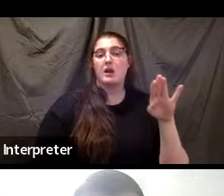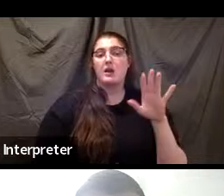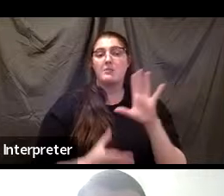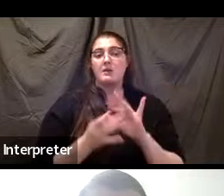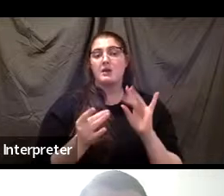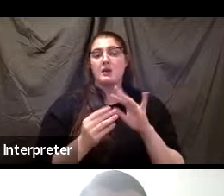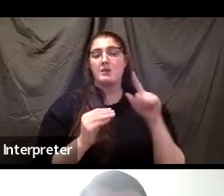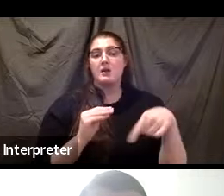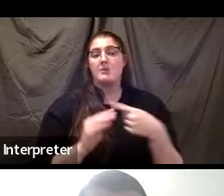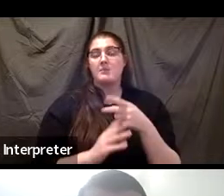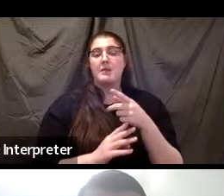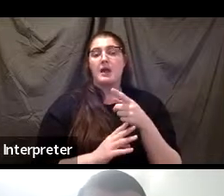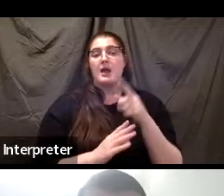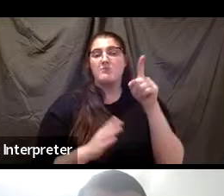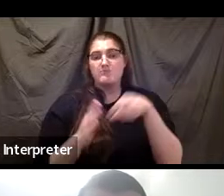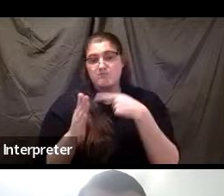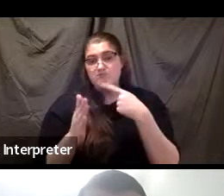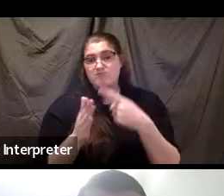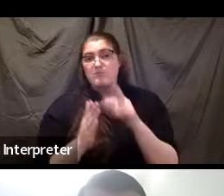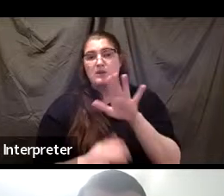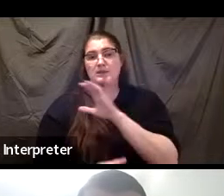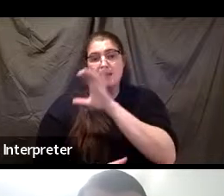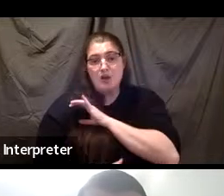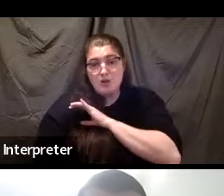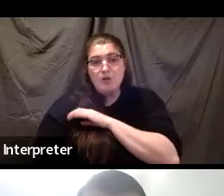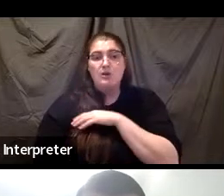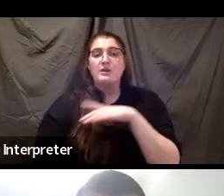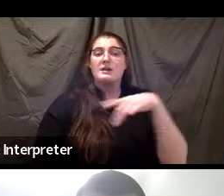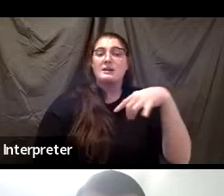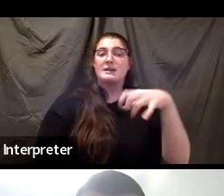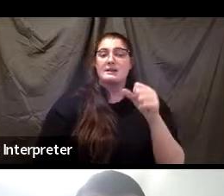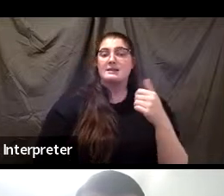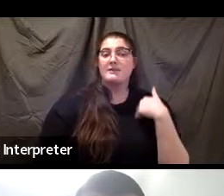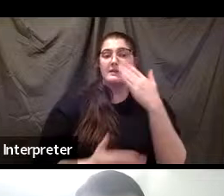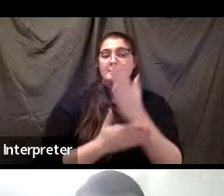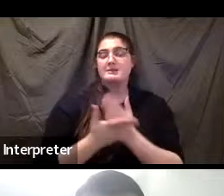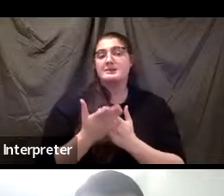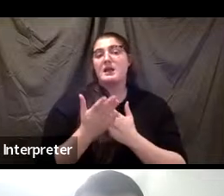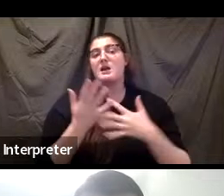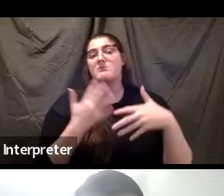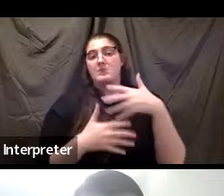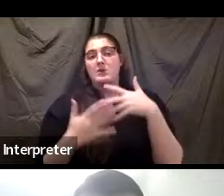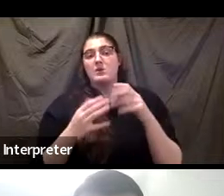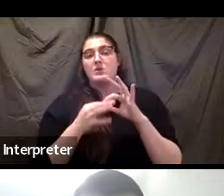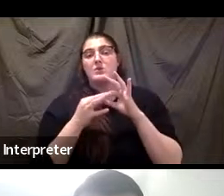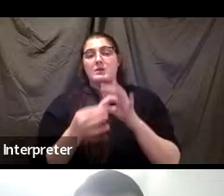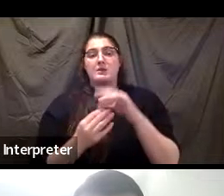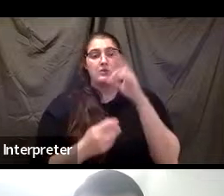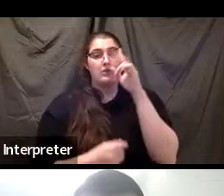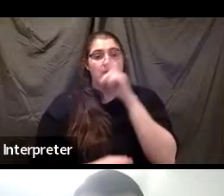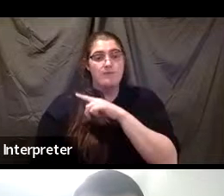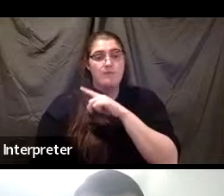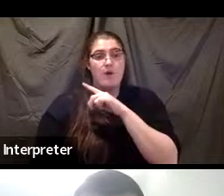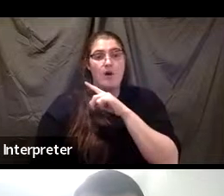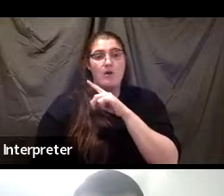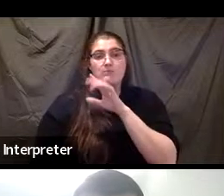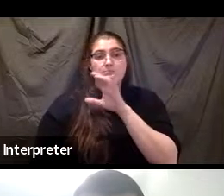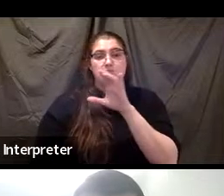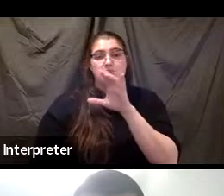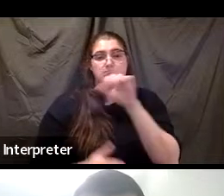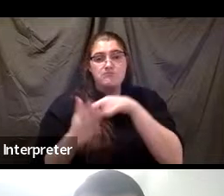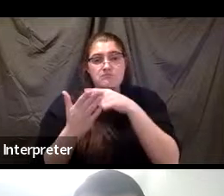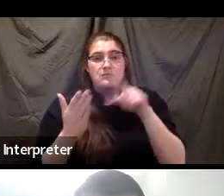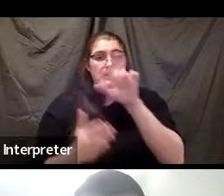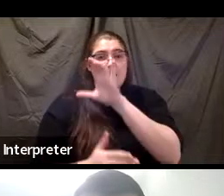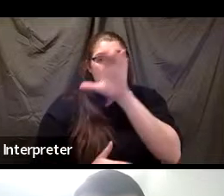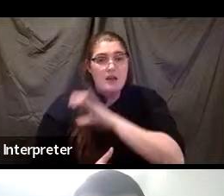about defamation, yes, I have had some interaction regarding a false defamation matter, and I can